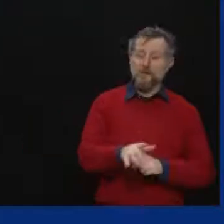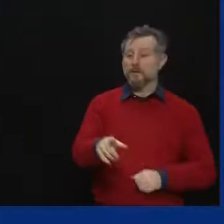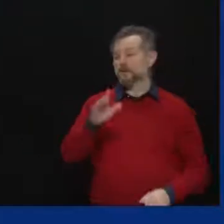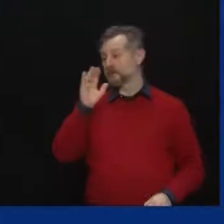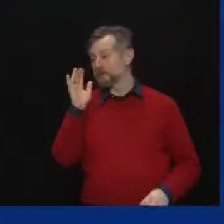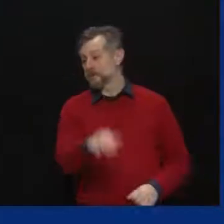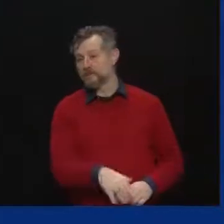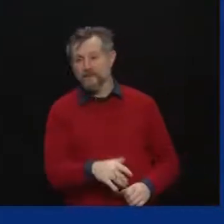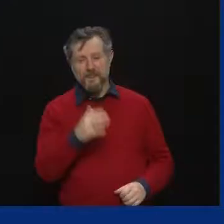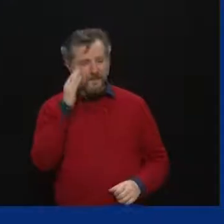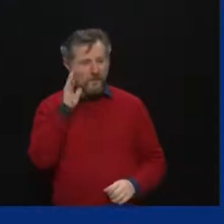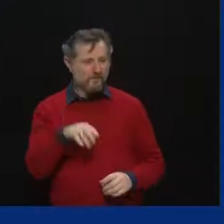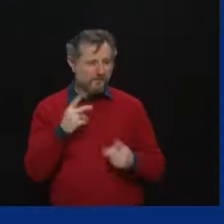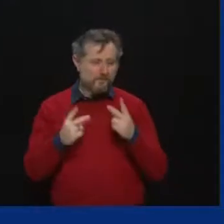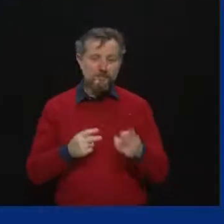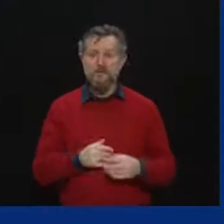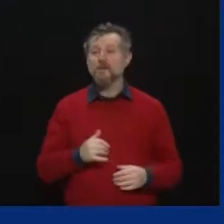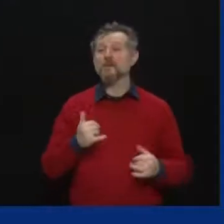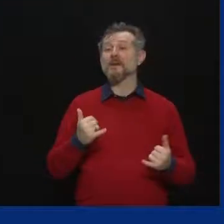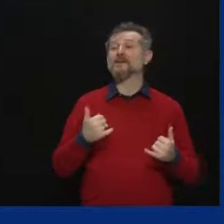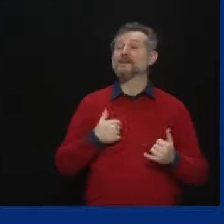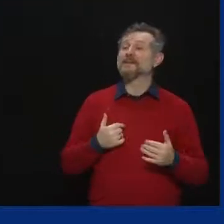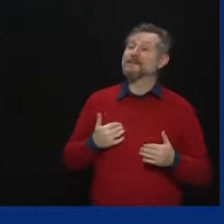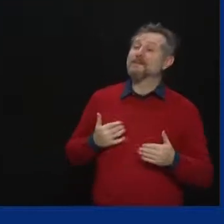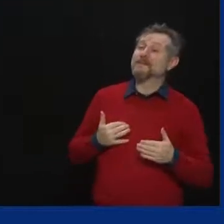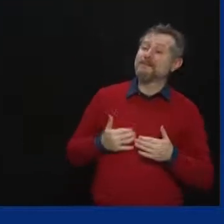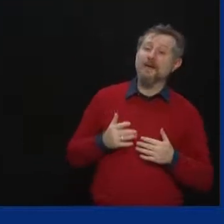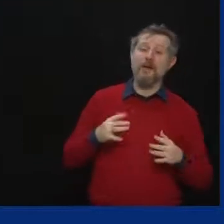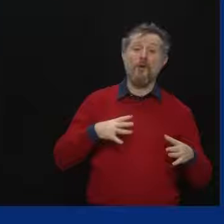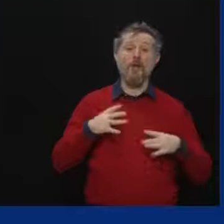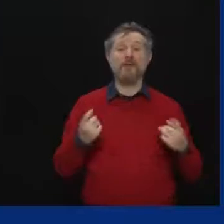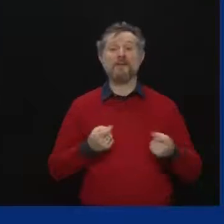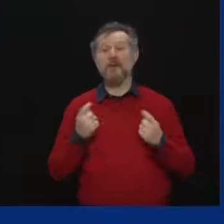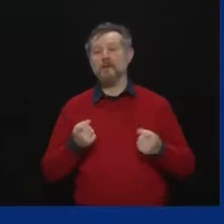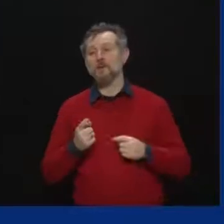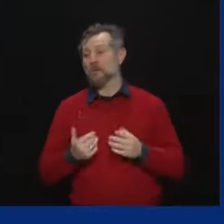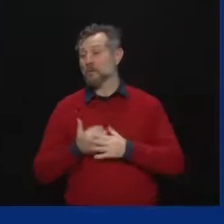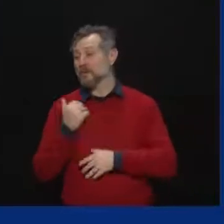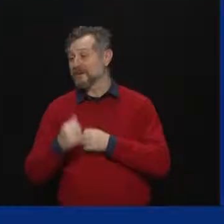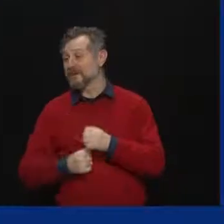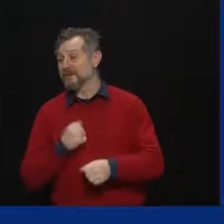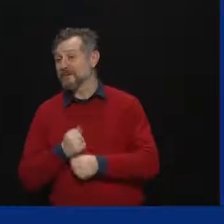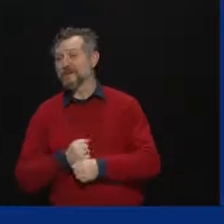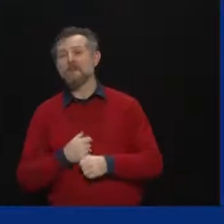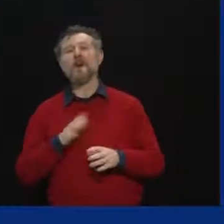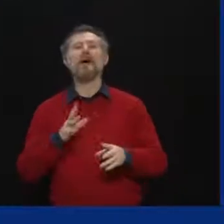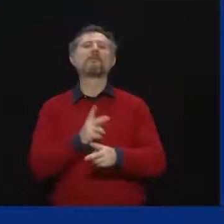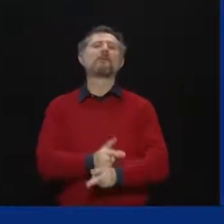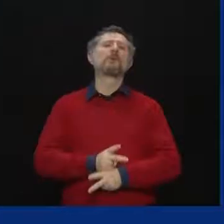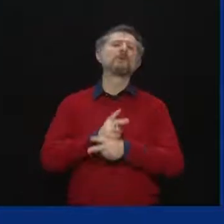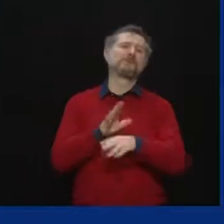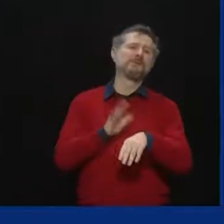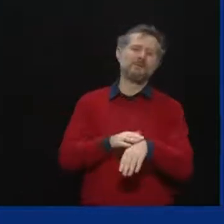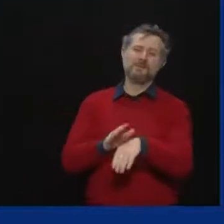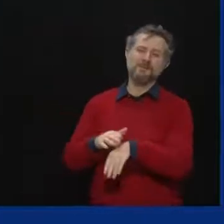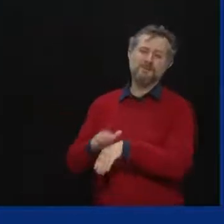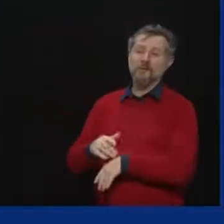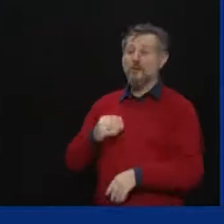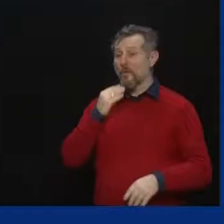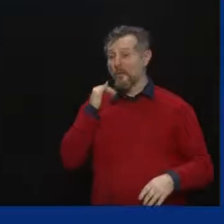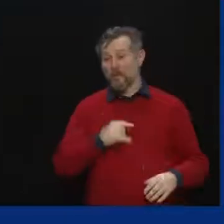hit this holiday season, take all these precautions. Don't isolate. Isolation is terrible. It's just